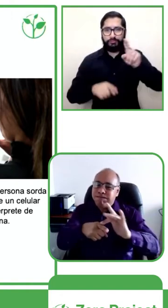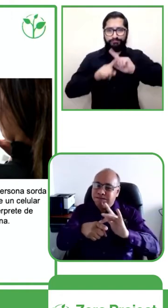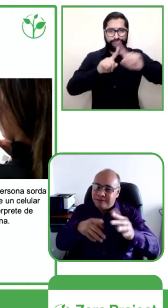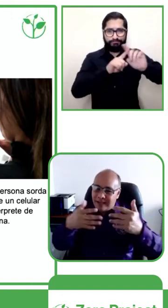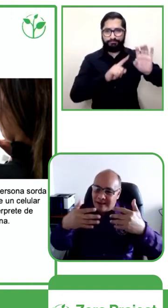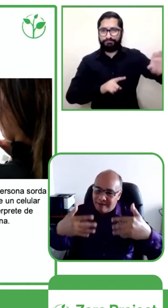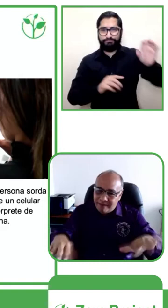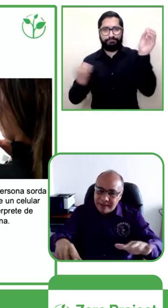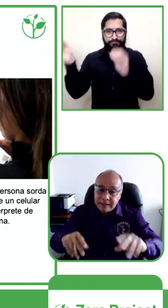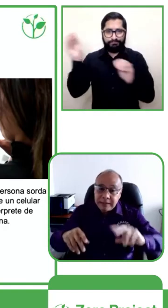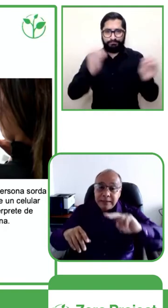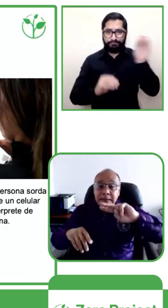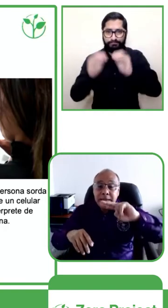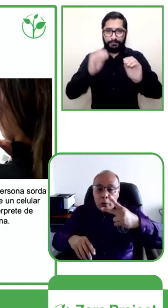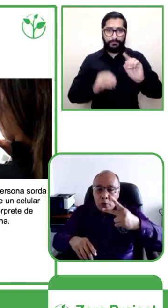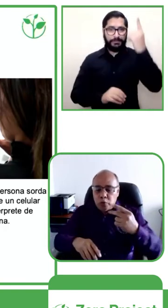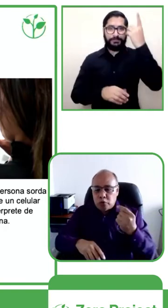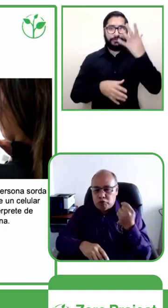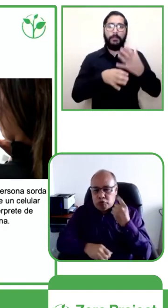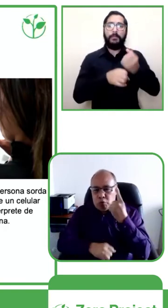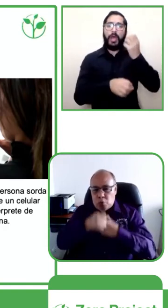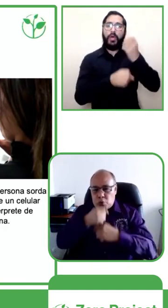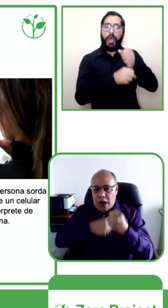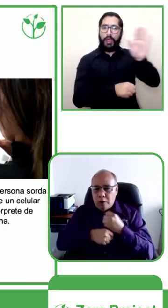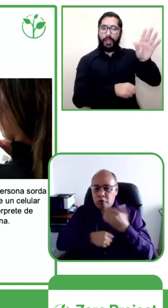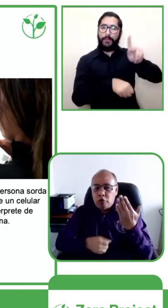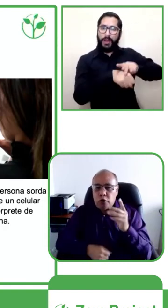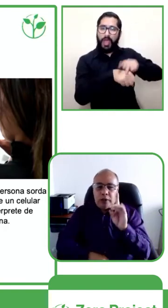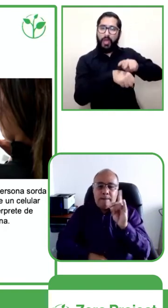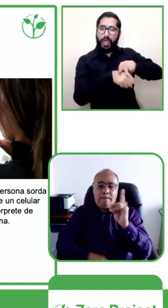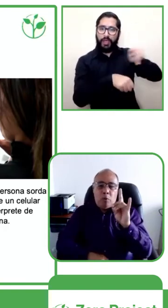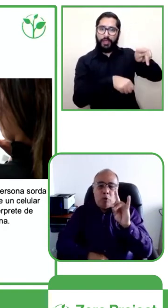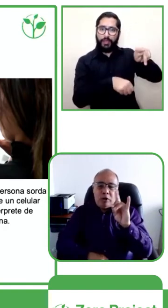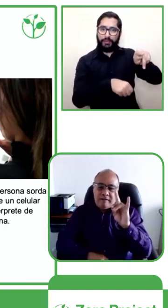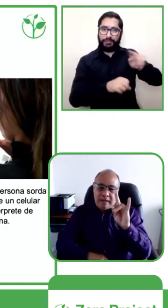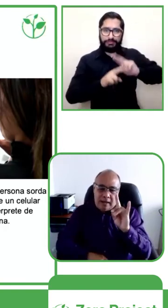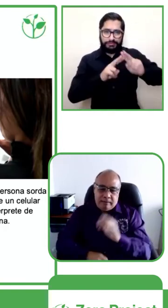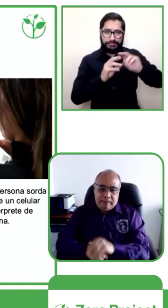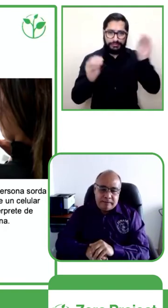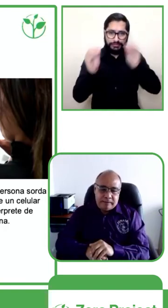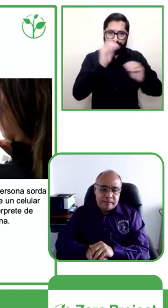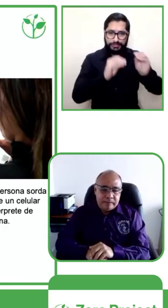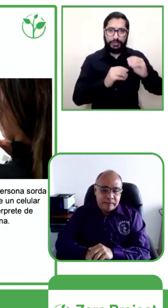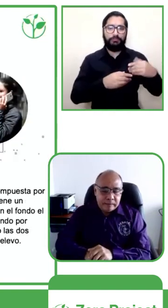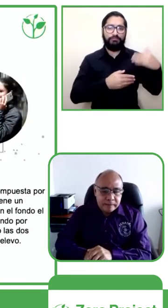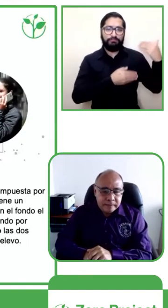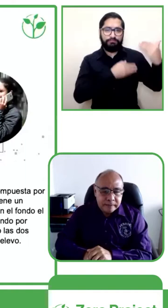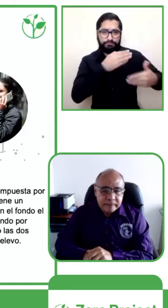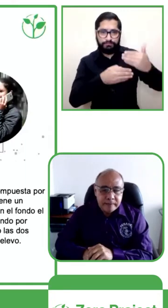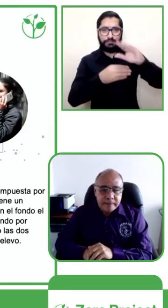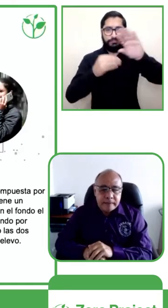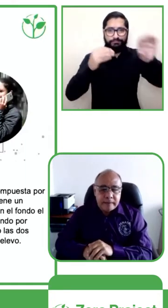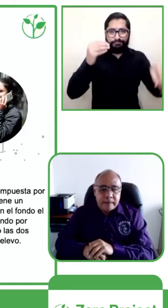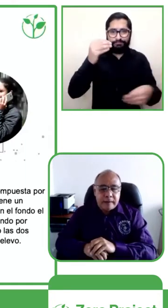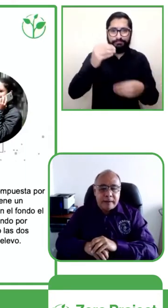done the consulting in Paraguay, and the implementation process